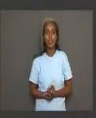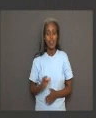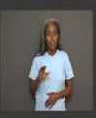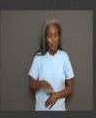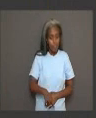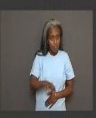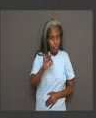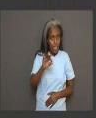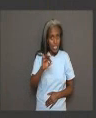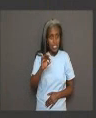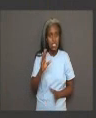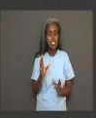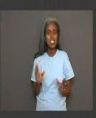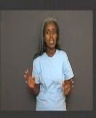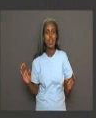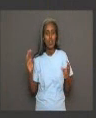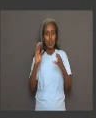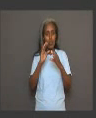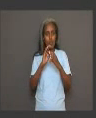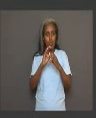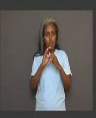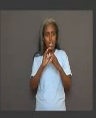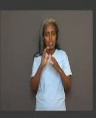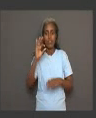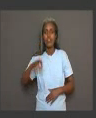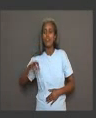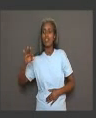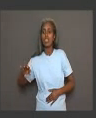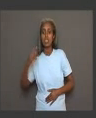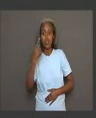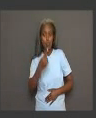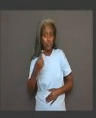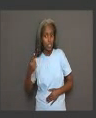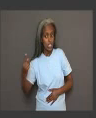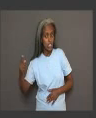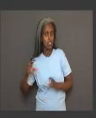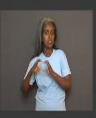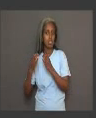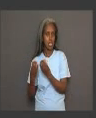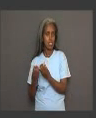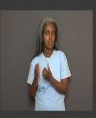Find the cumulative frequency of each class.